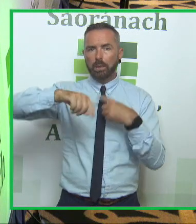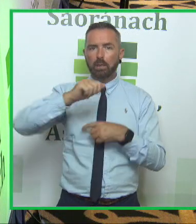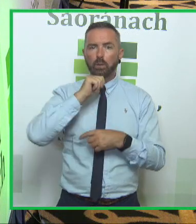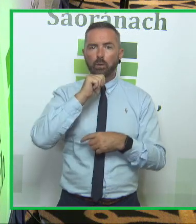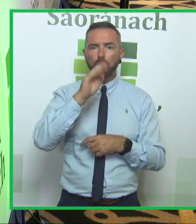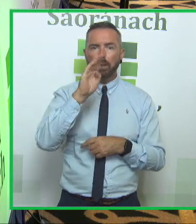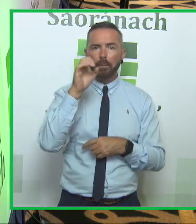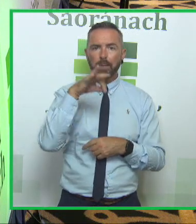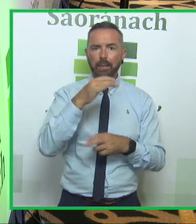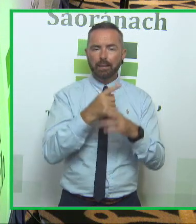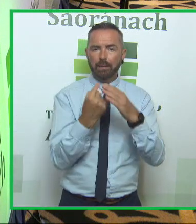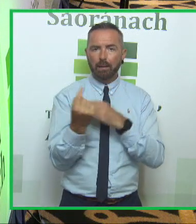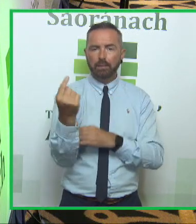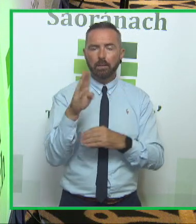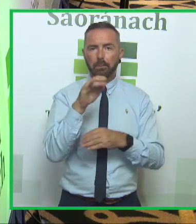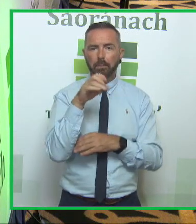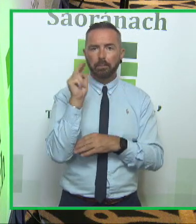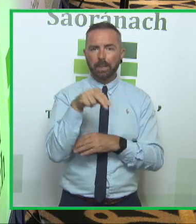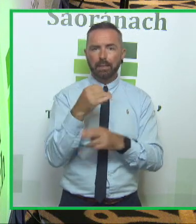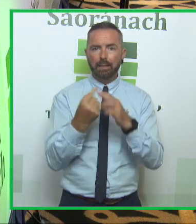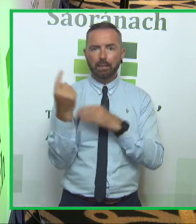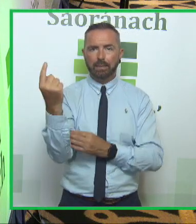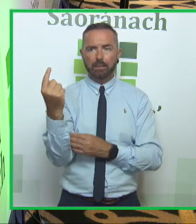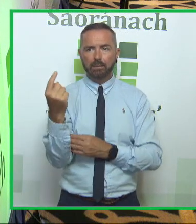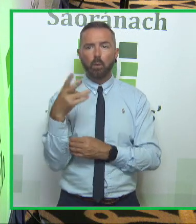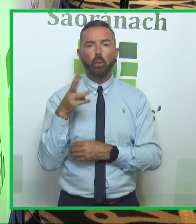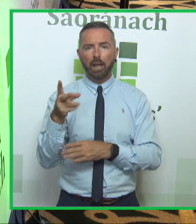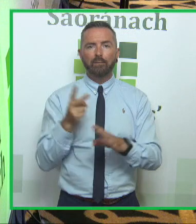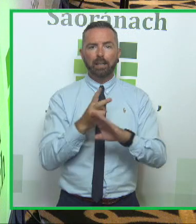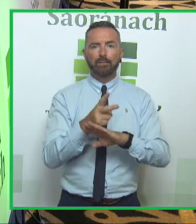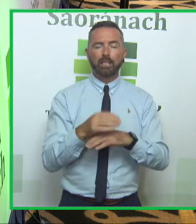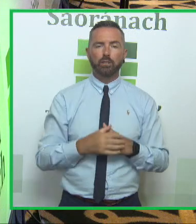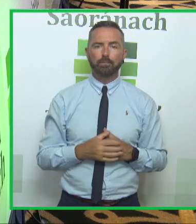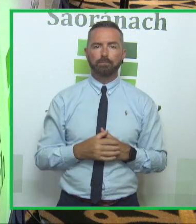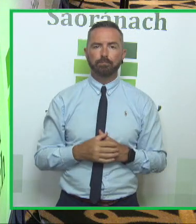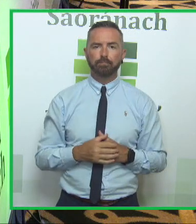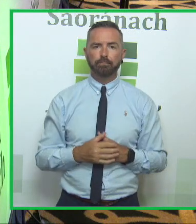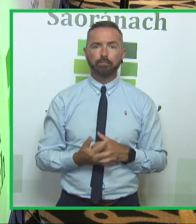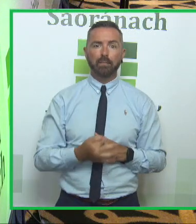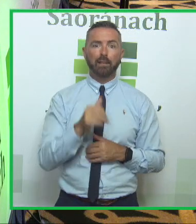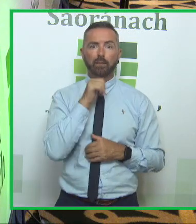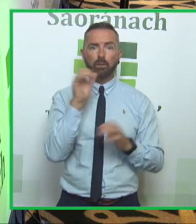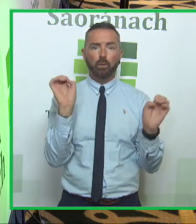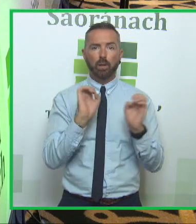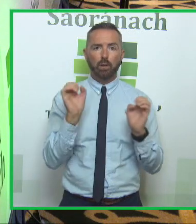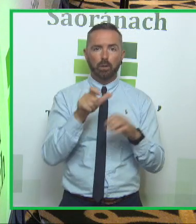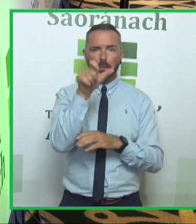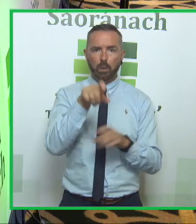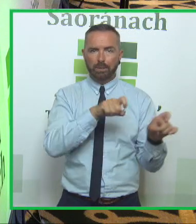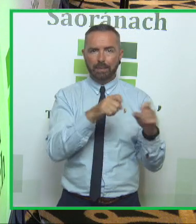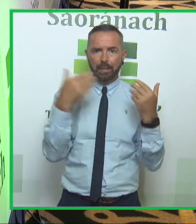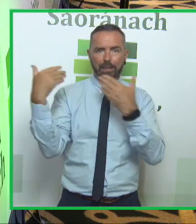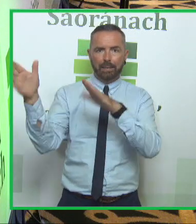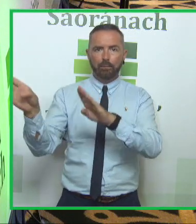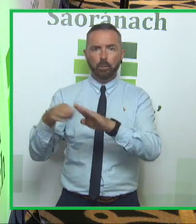person that puts something in that bin gets a health intervention. So if there isn't an alert about the substance, that person is still leaving with the information they need